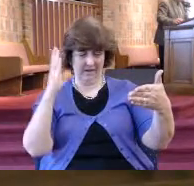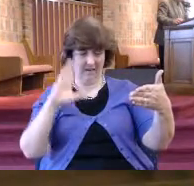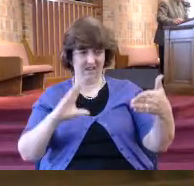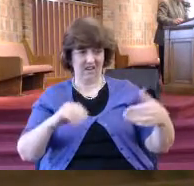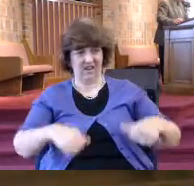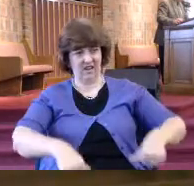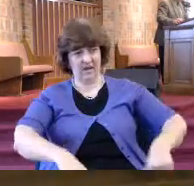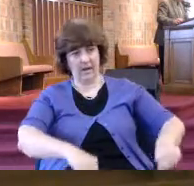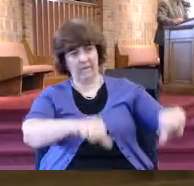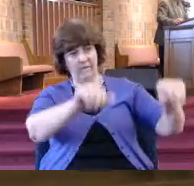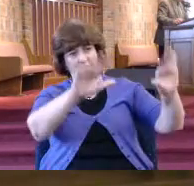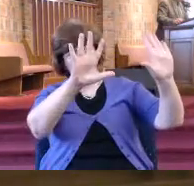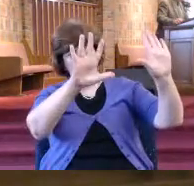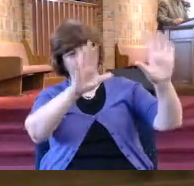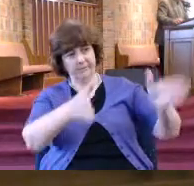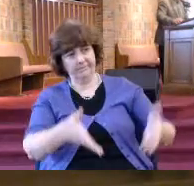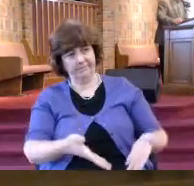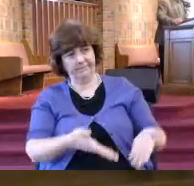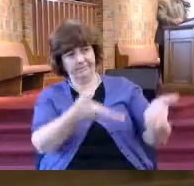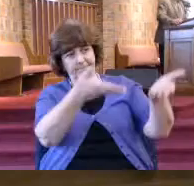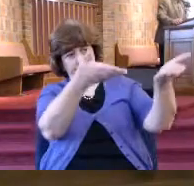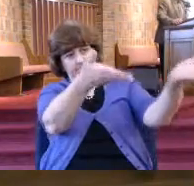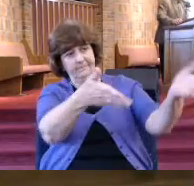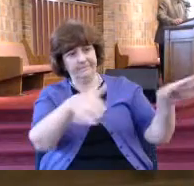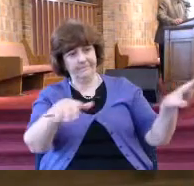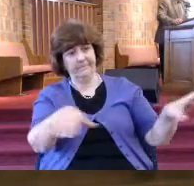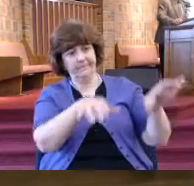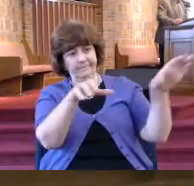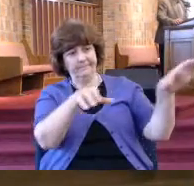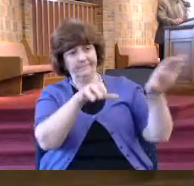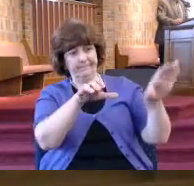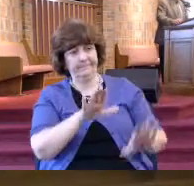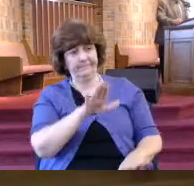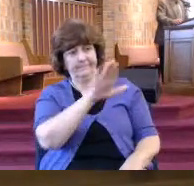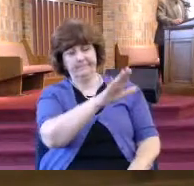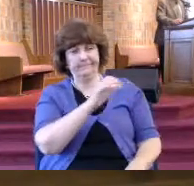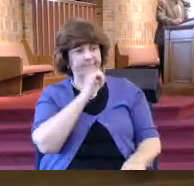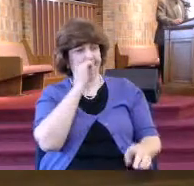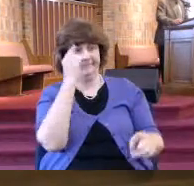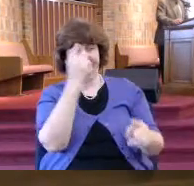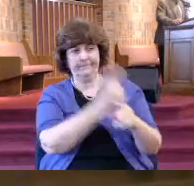up to do those things which are not fitting.